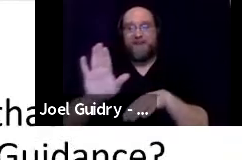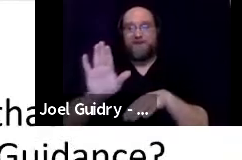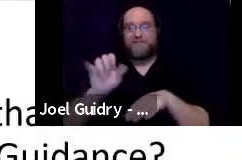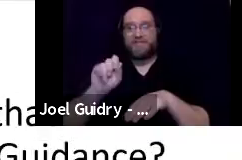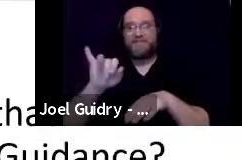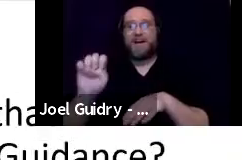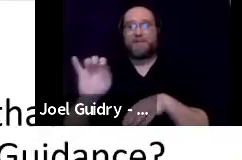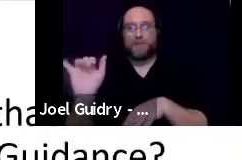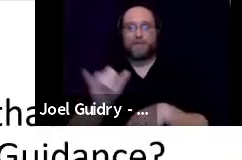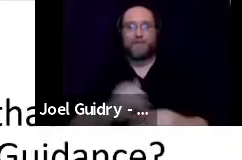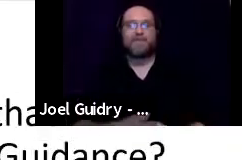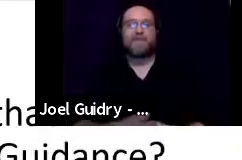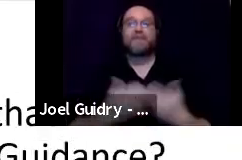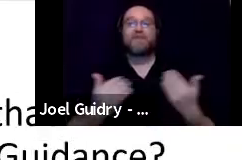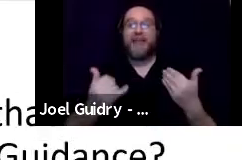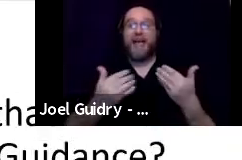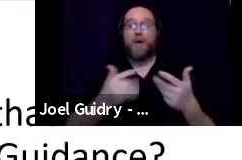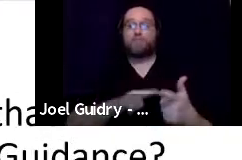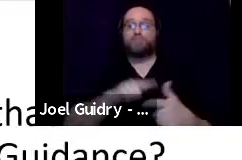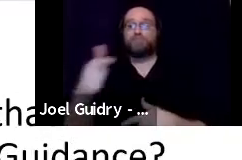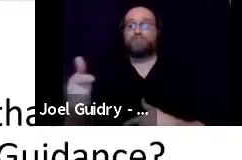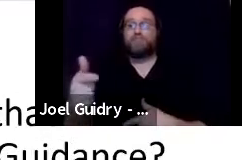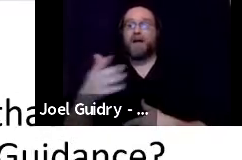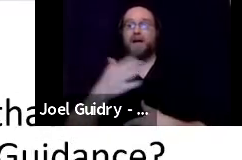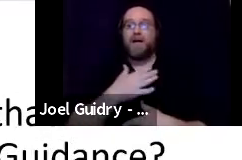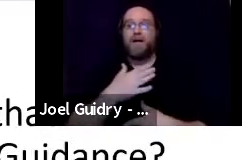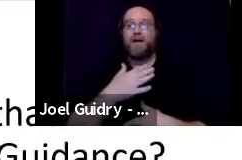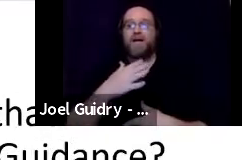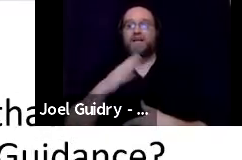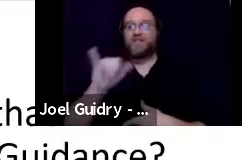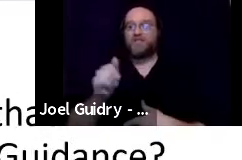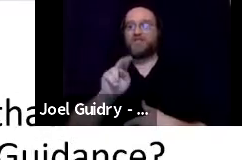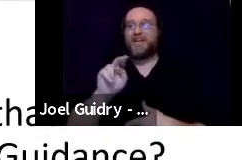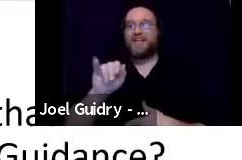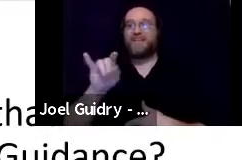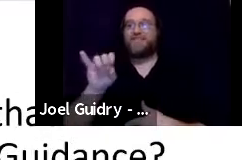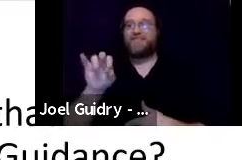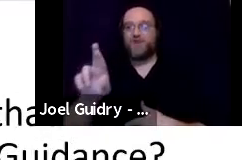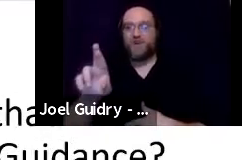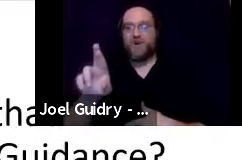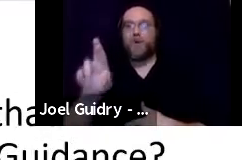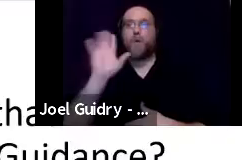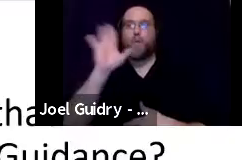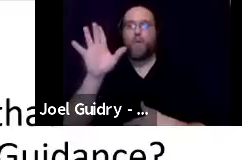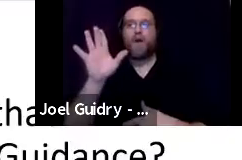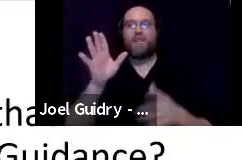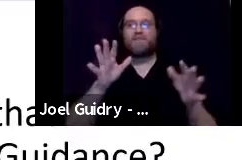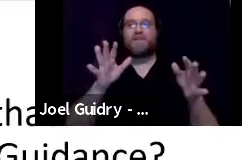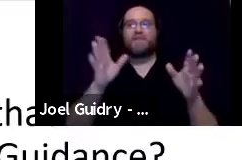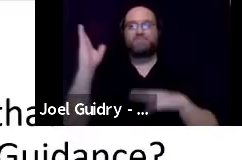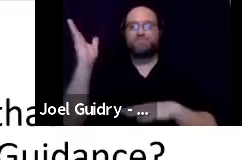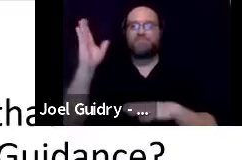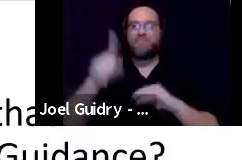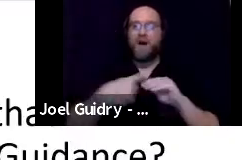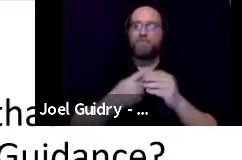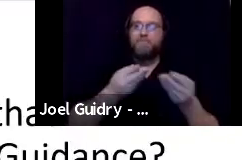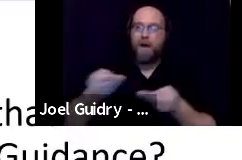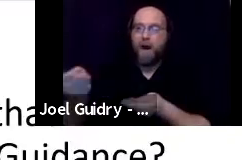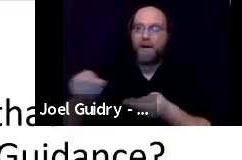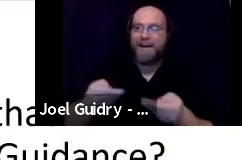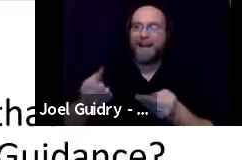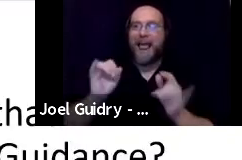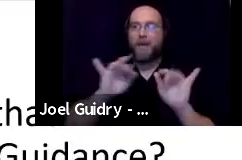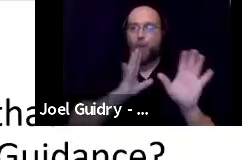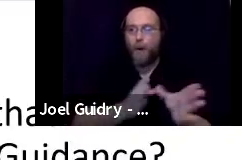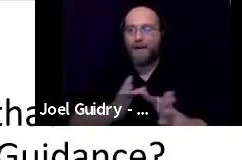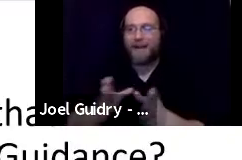And now I'd like to turn it over to my colleague Jennifer, who will take you through bargaining and organizing at the local level to better help